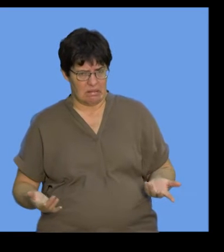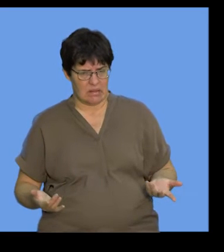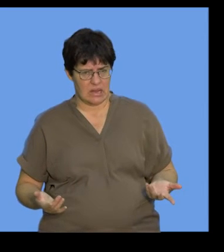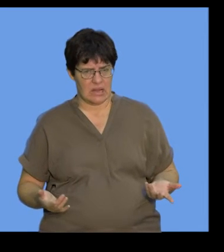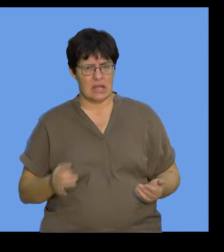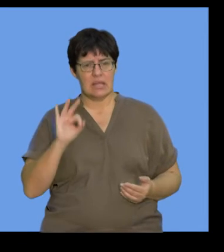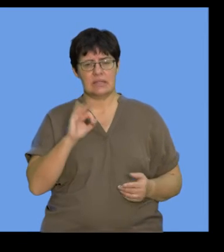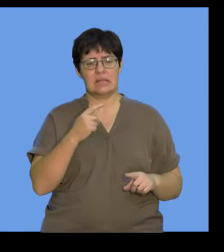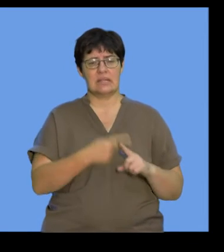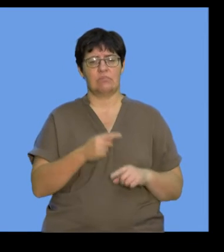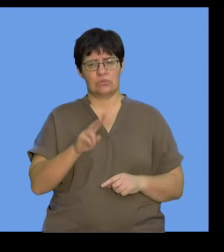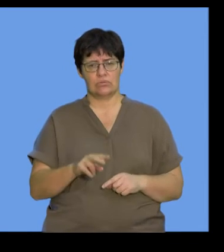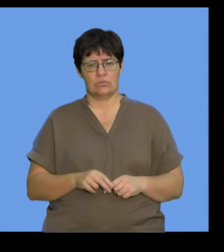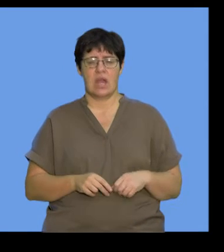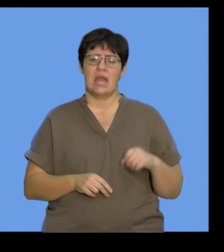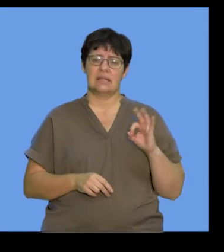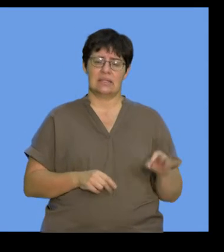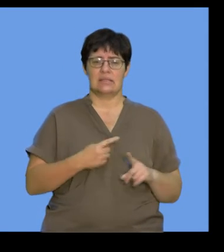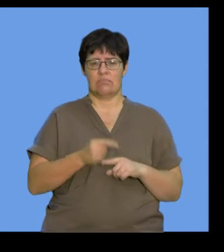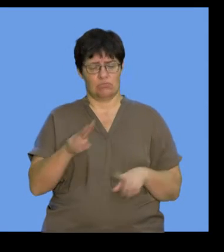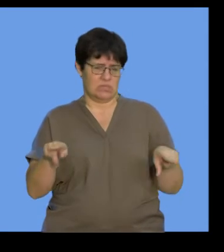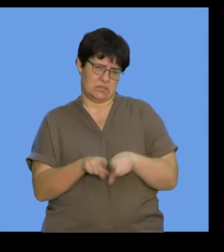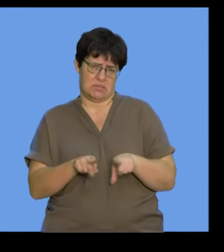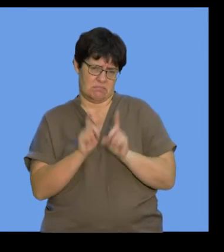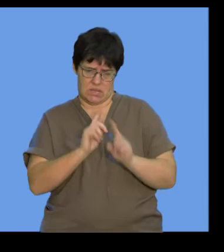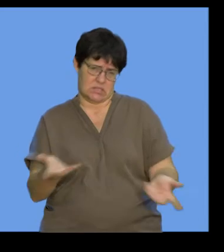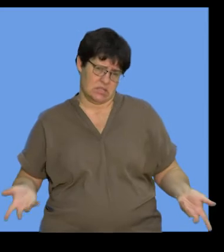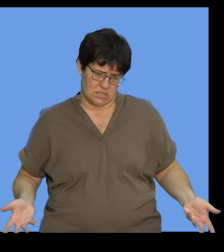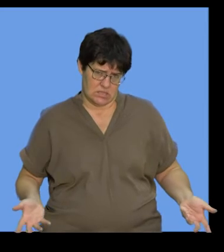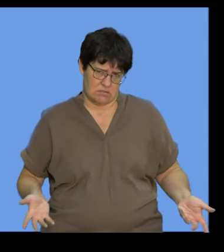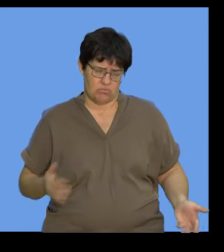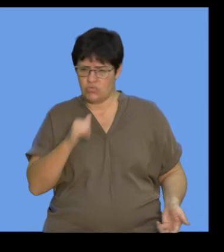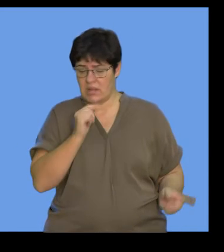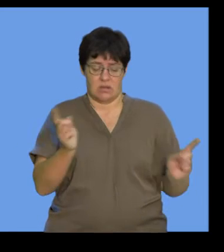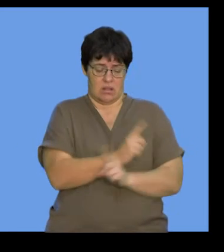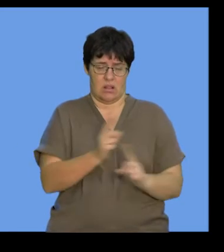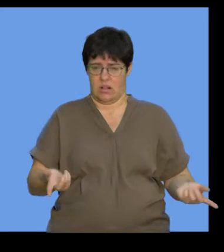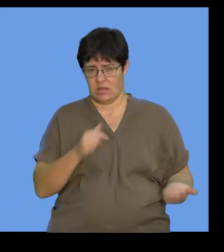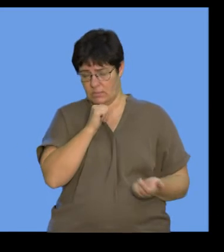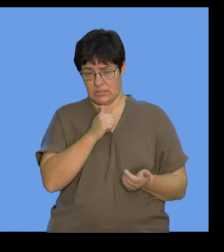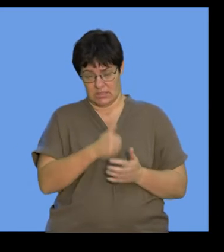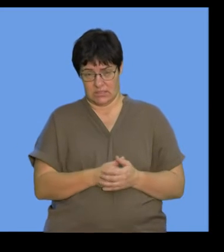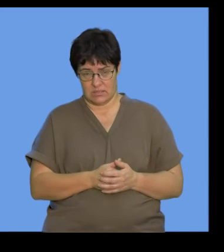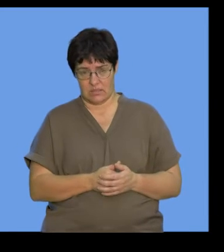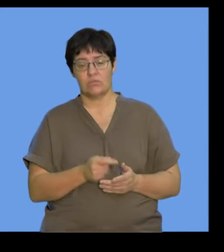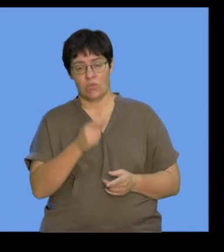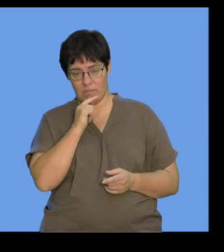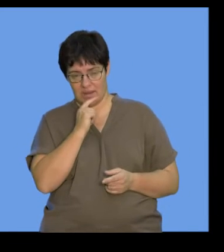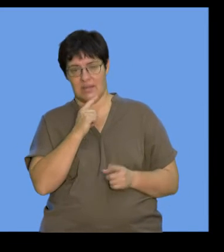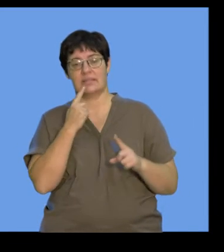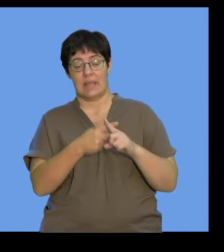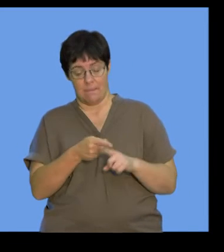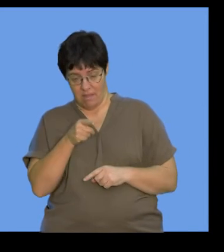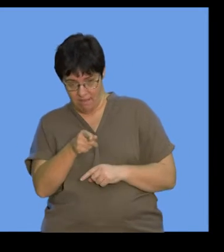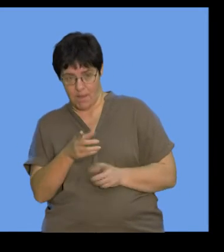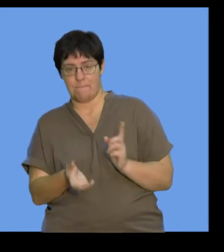3 times 2 and 2 times 3 is one and the same thing. So it doesn't really matter as long as it's